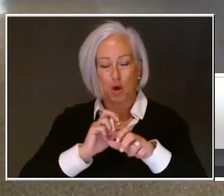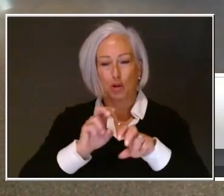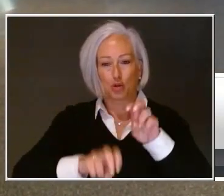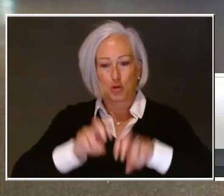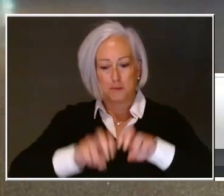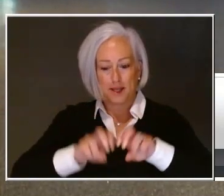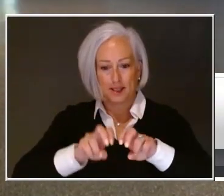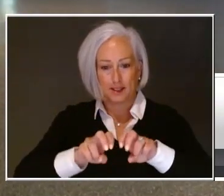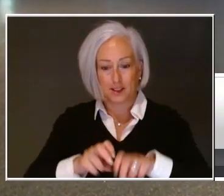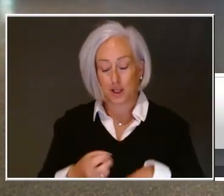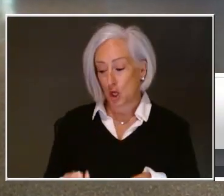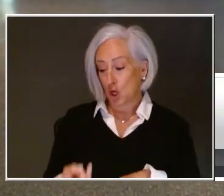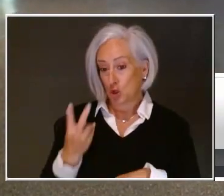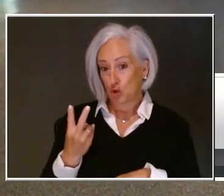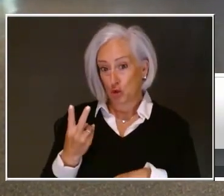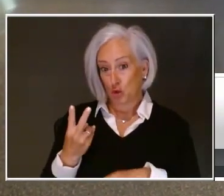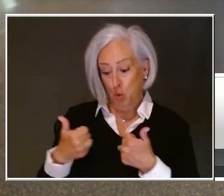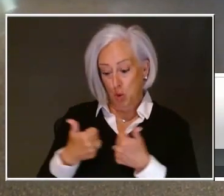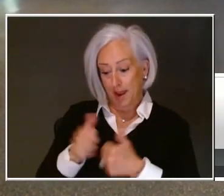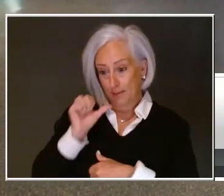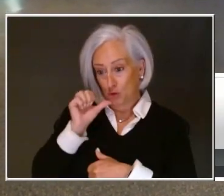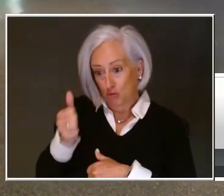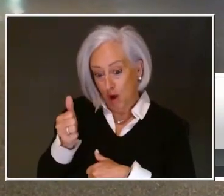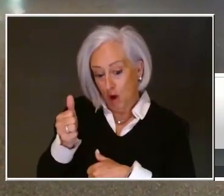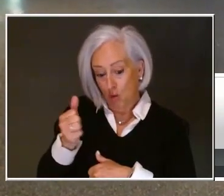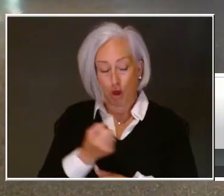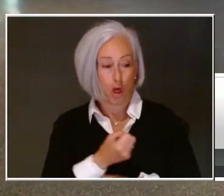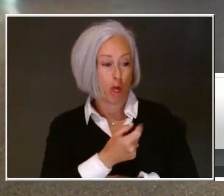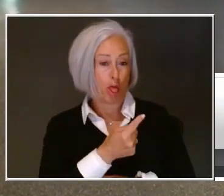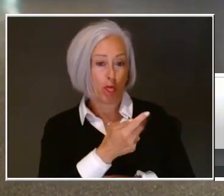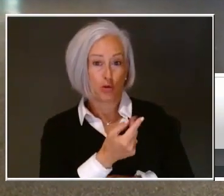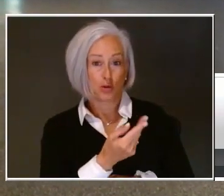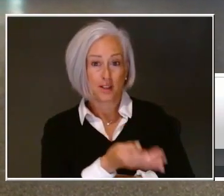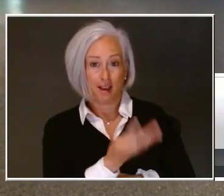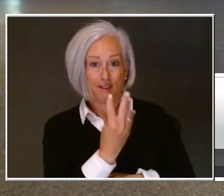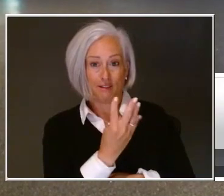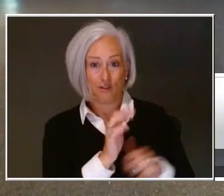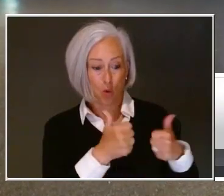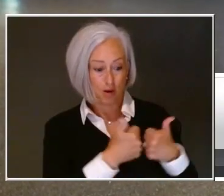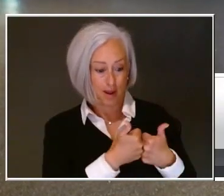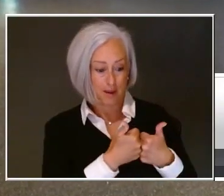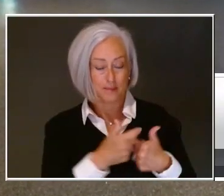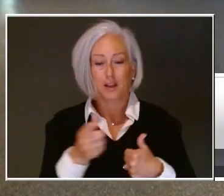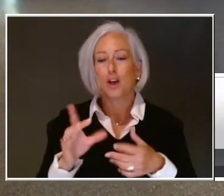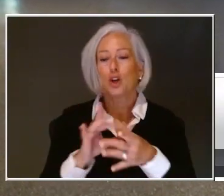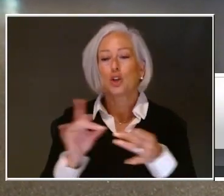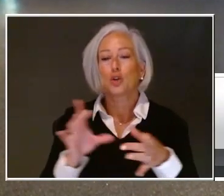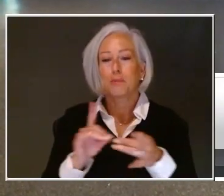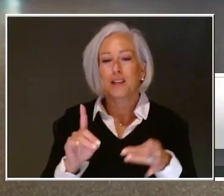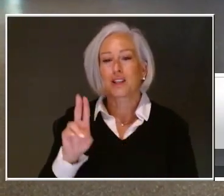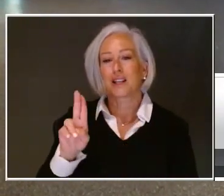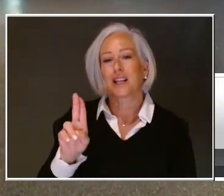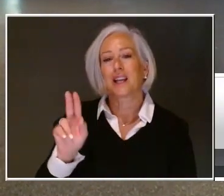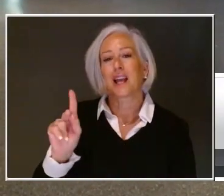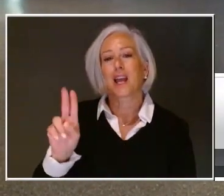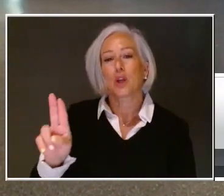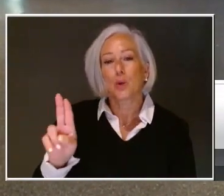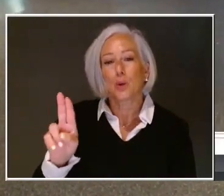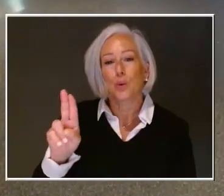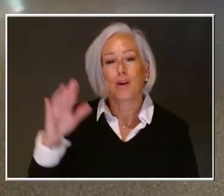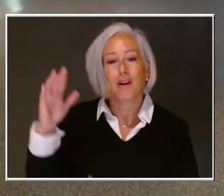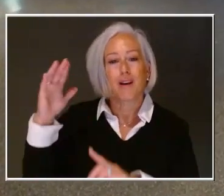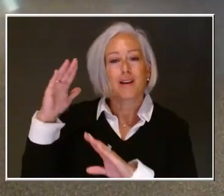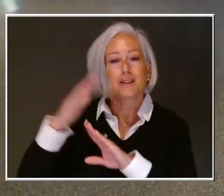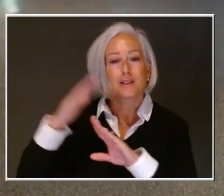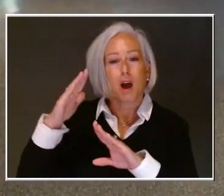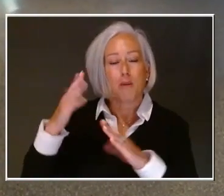things really get going on Thursday with 4 games. You had mentioned the University of Kansas. They're the top seed in the tournament. They will play Thursday afternoon